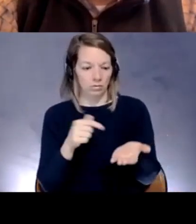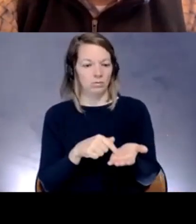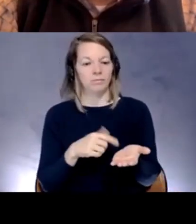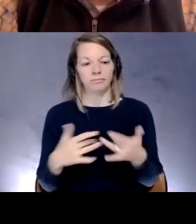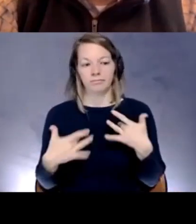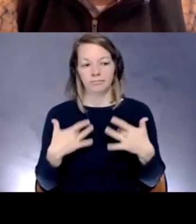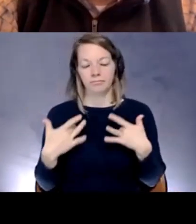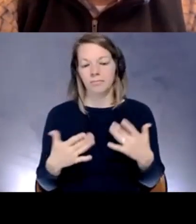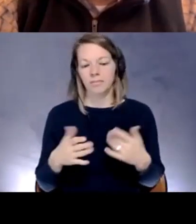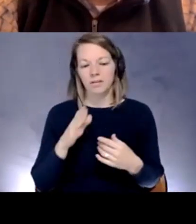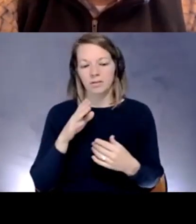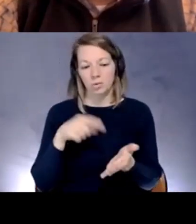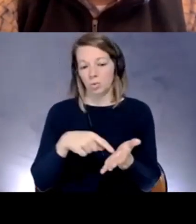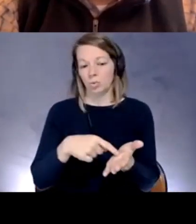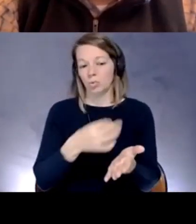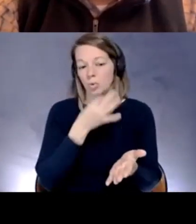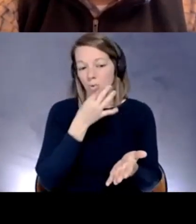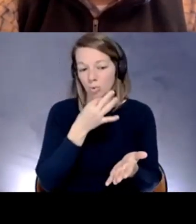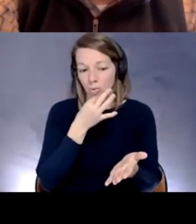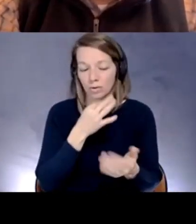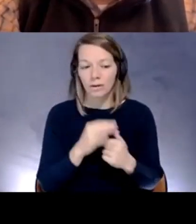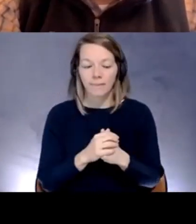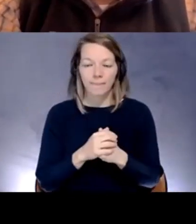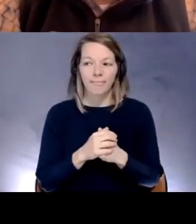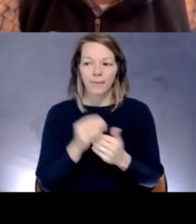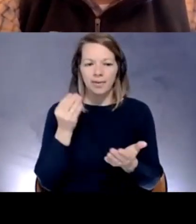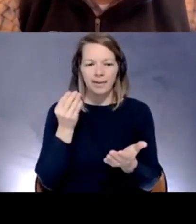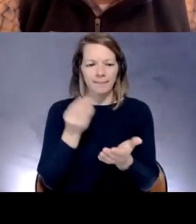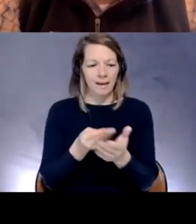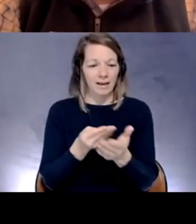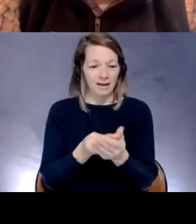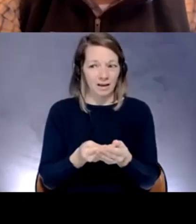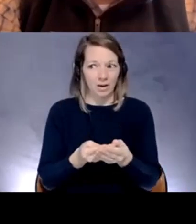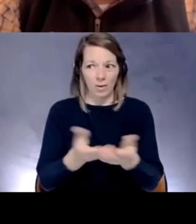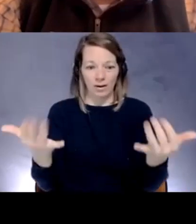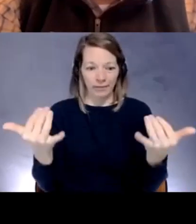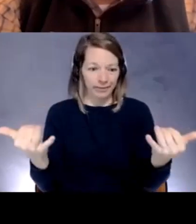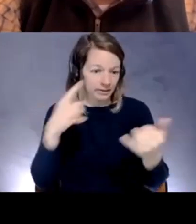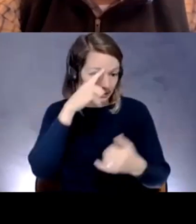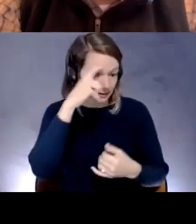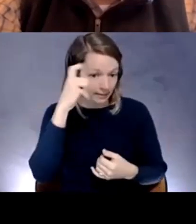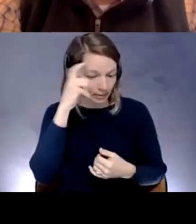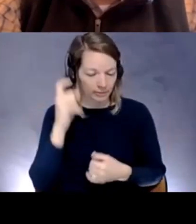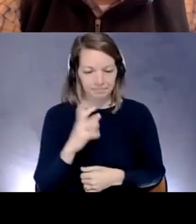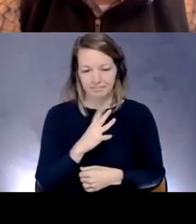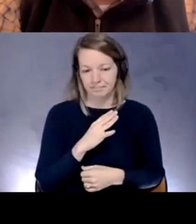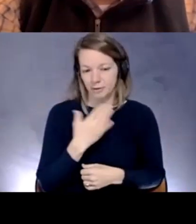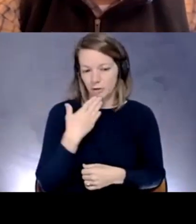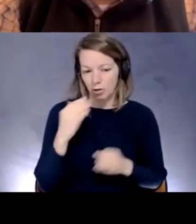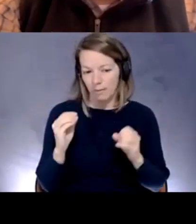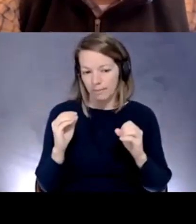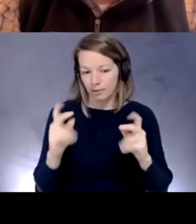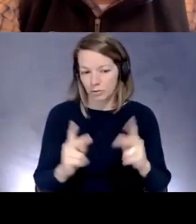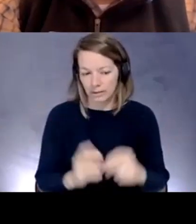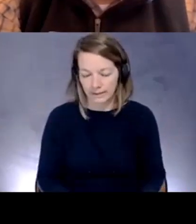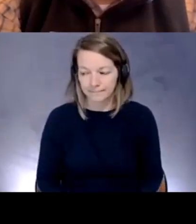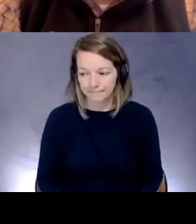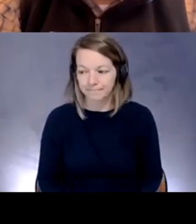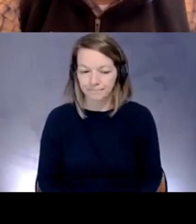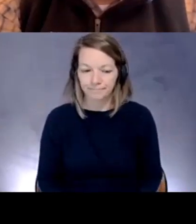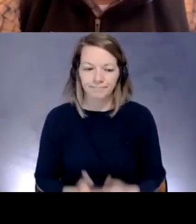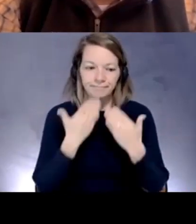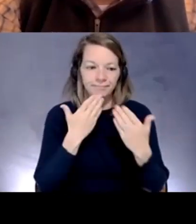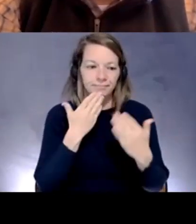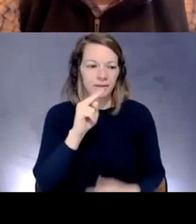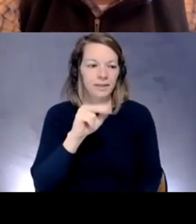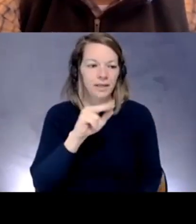and those will be due soon, with money going out this summer. And that's really great opportunity for us. So thank you,